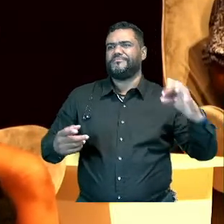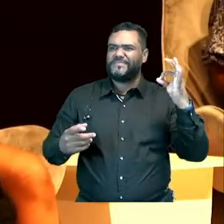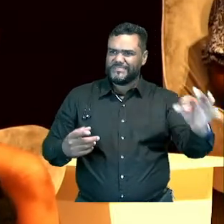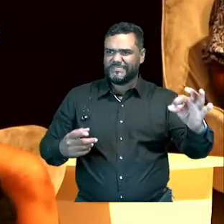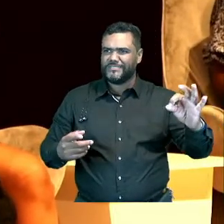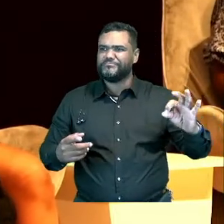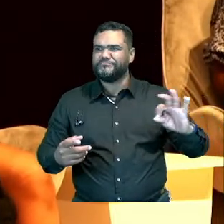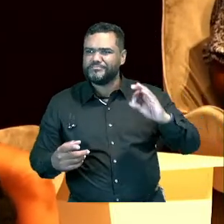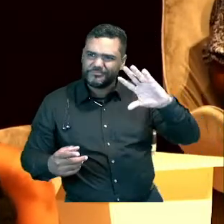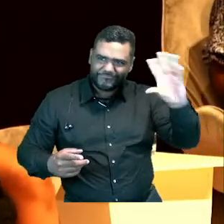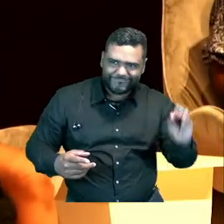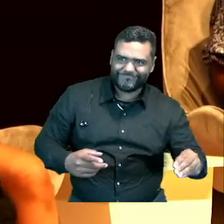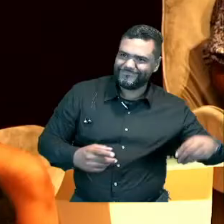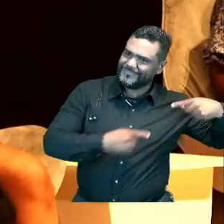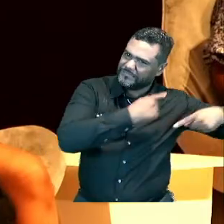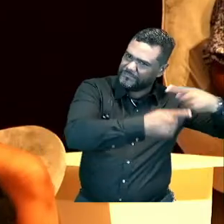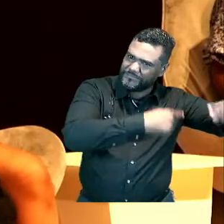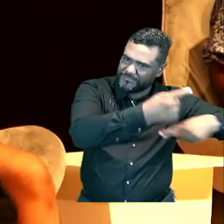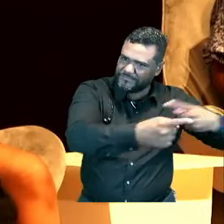as a daughter, as a wife.